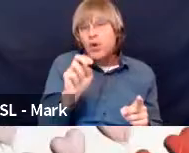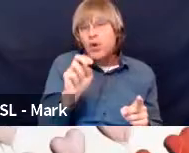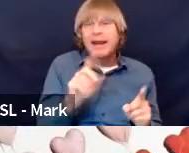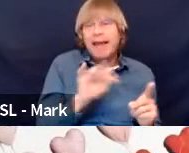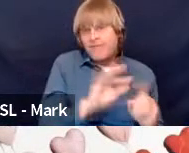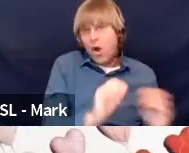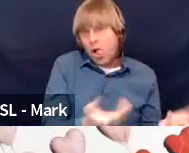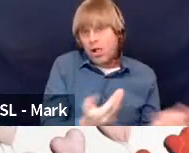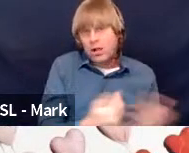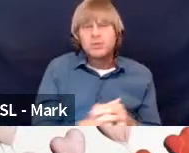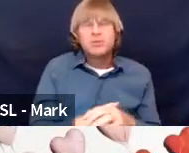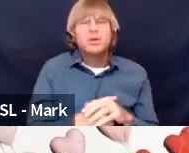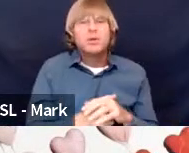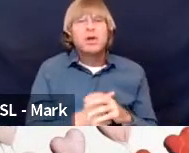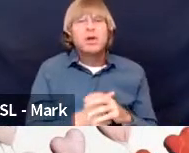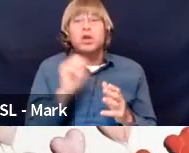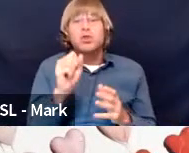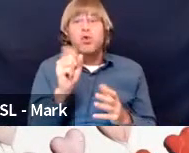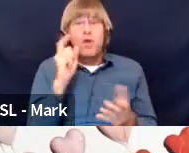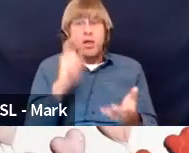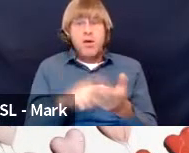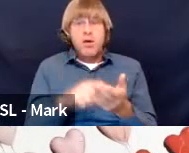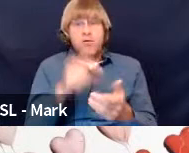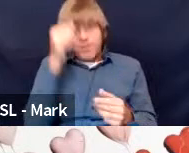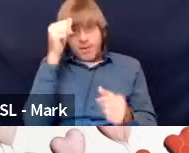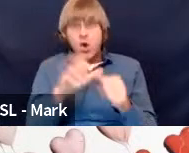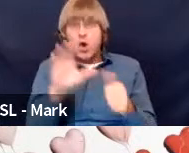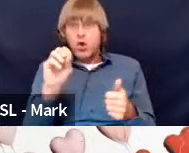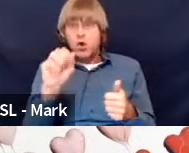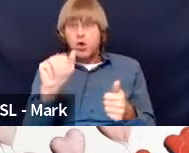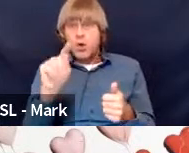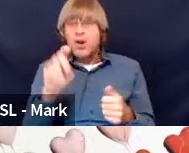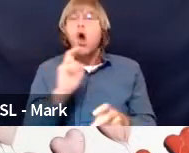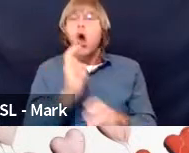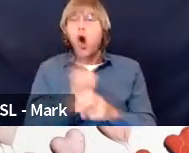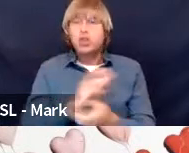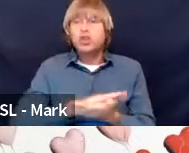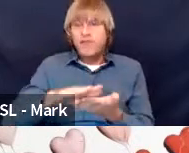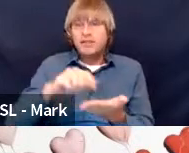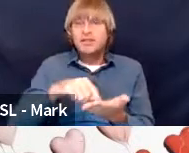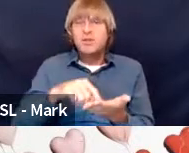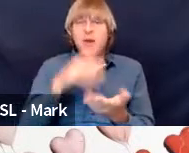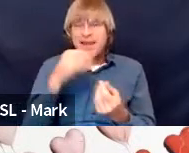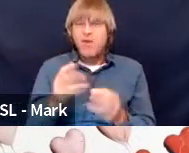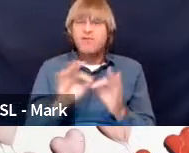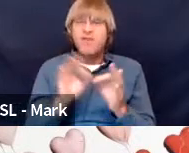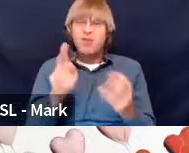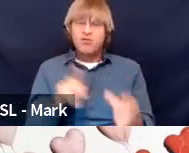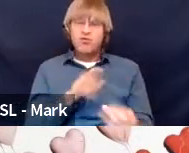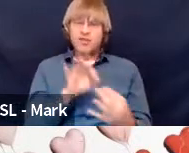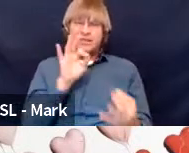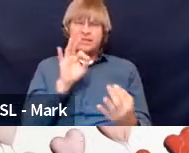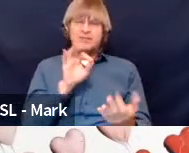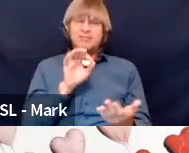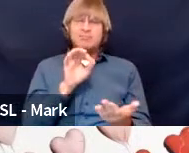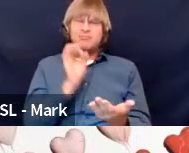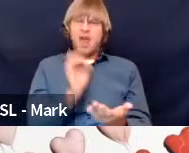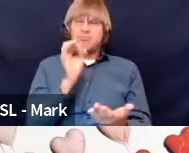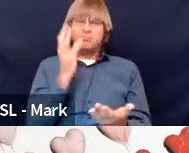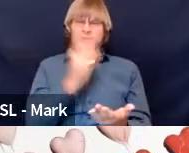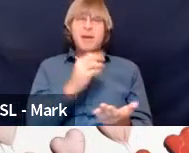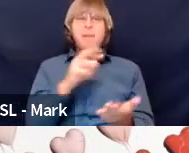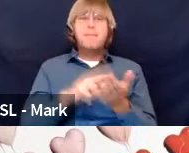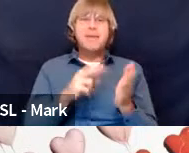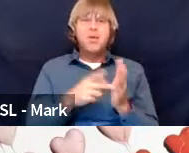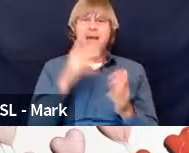all. So the thing to remember about coated, it's a really hard surface. It's going to give you a very crisp dot. That